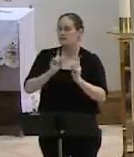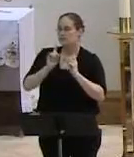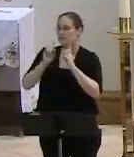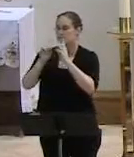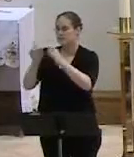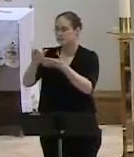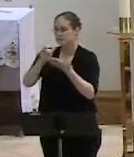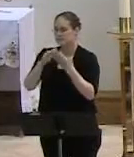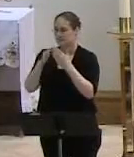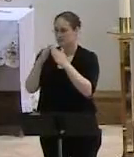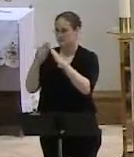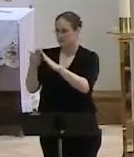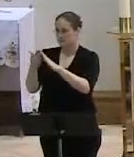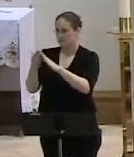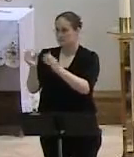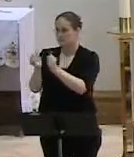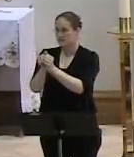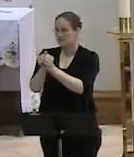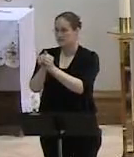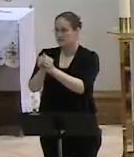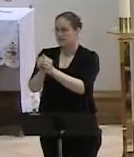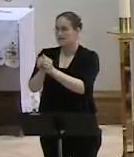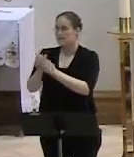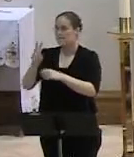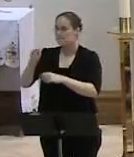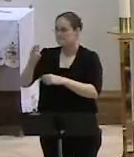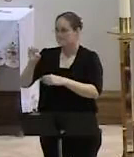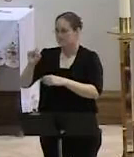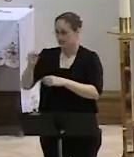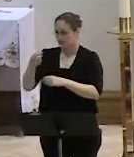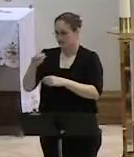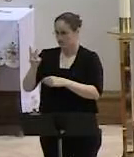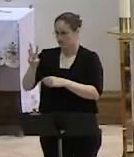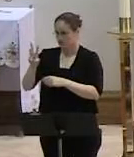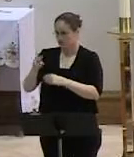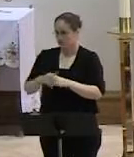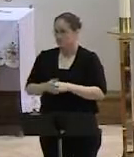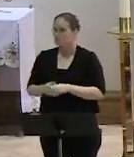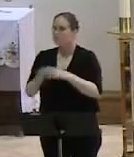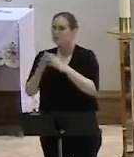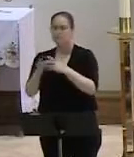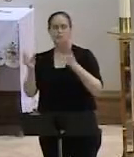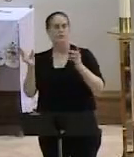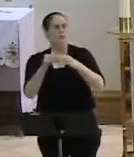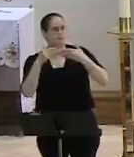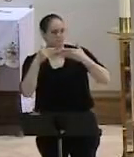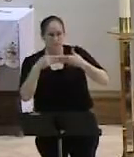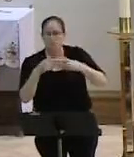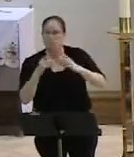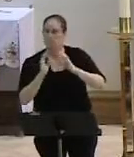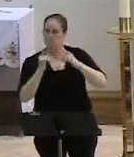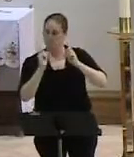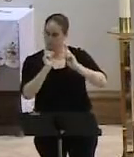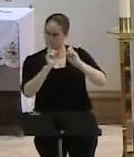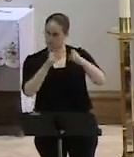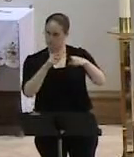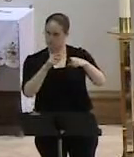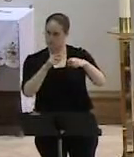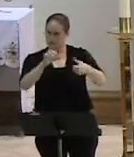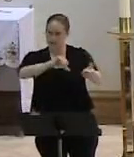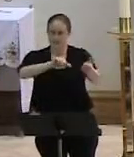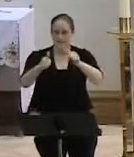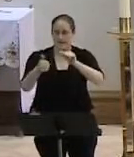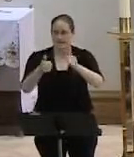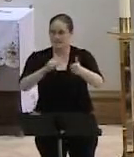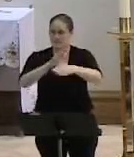the Gospel of St. Matthew, our Lord, his parting words were this: "Go therefore and